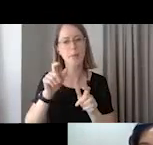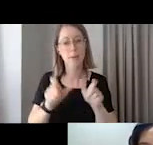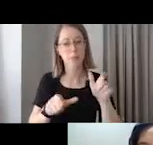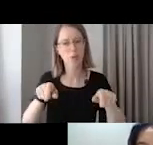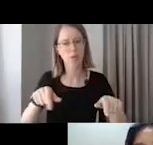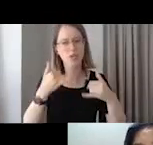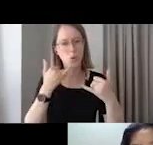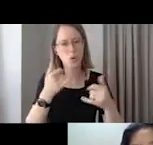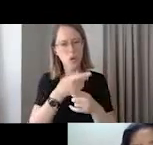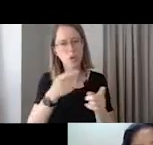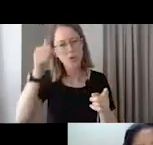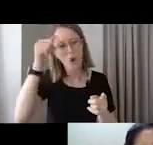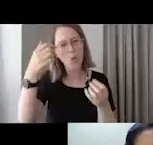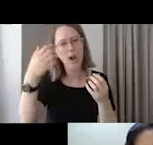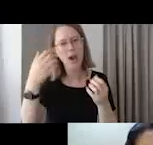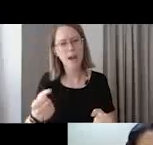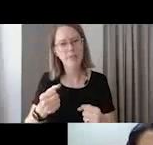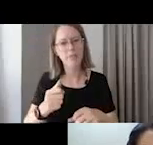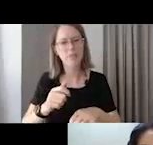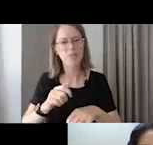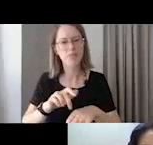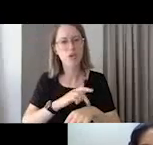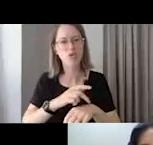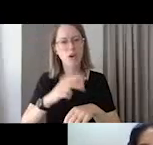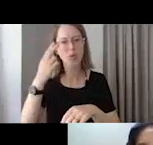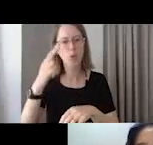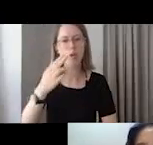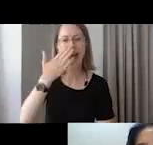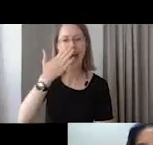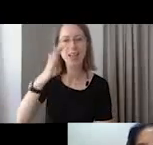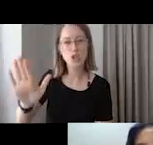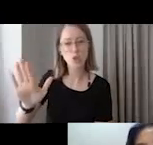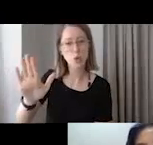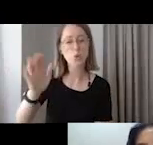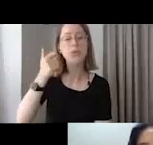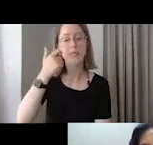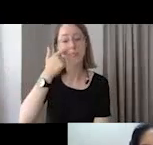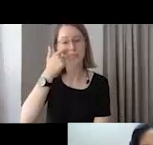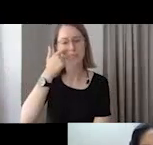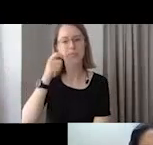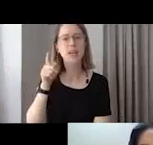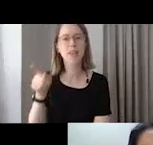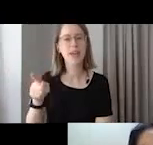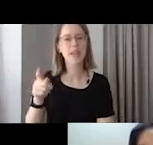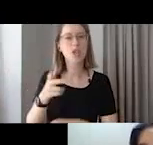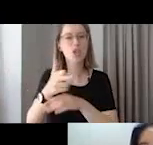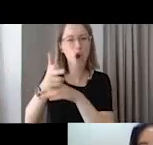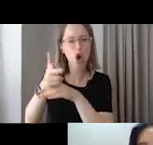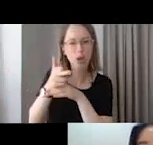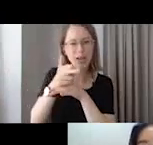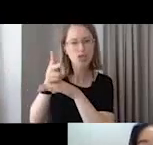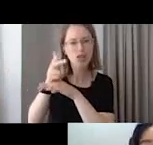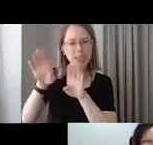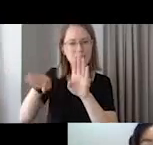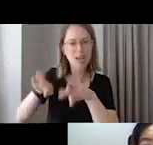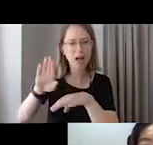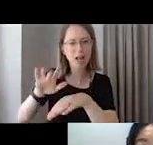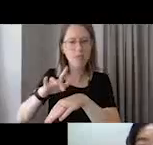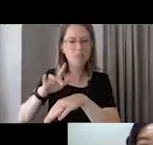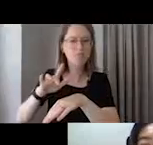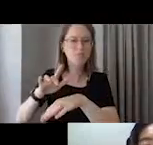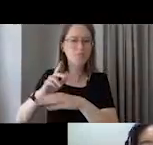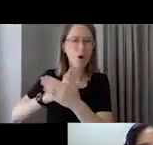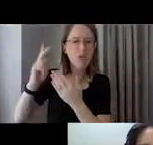know that we do have a show on TV1 called Attitude, and they are a documentary style show looking